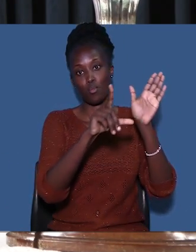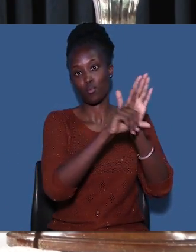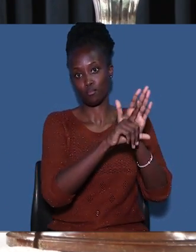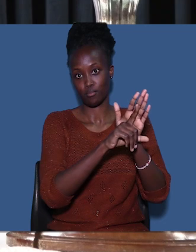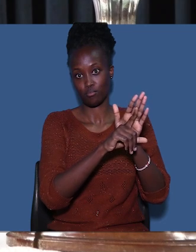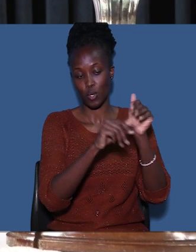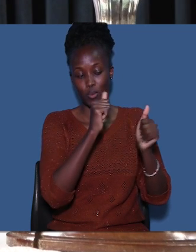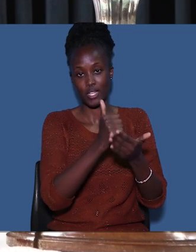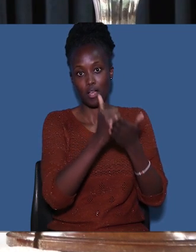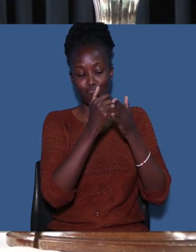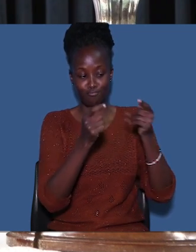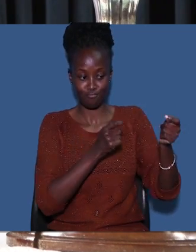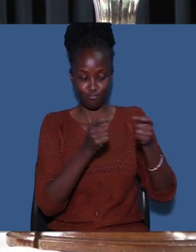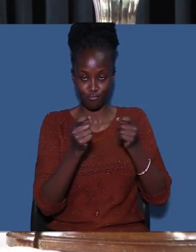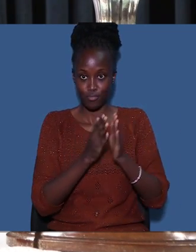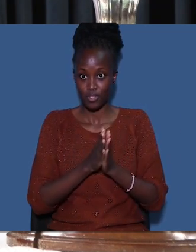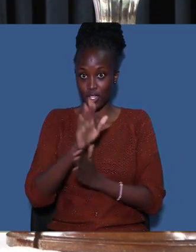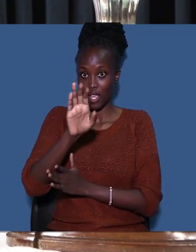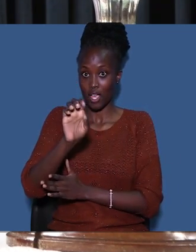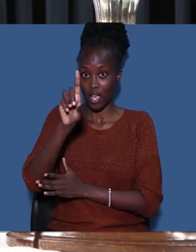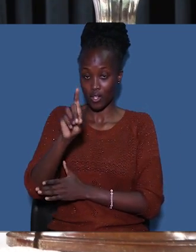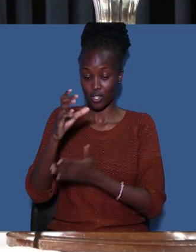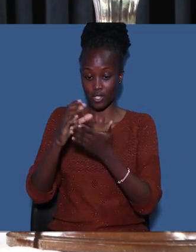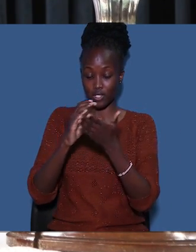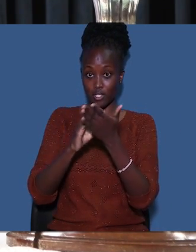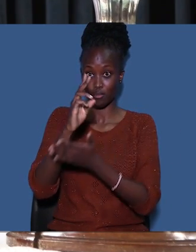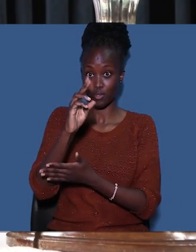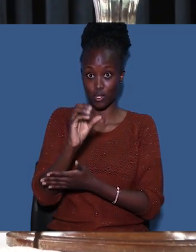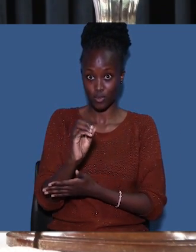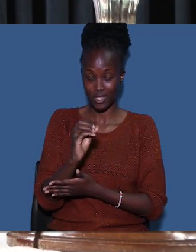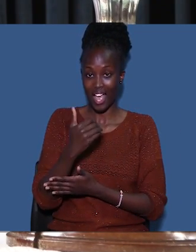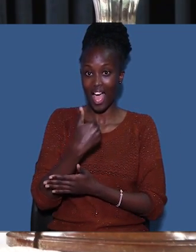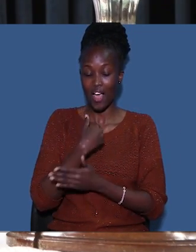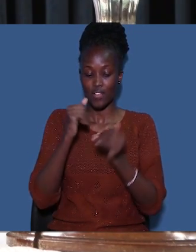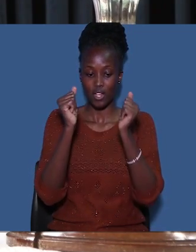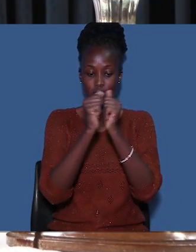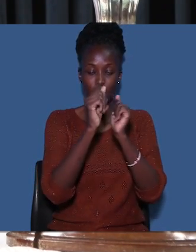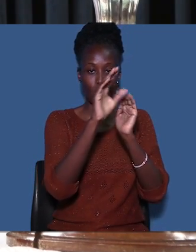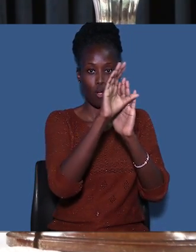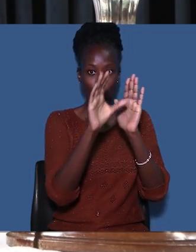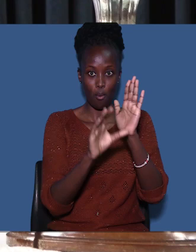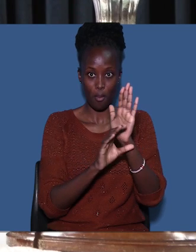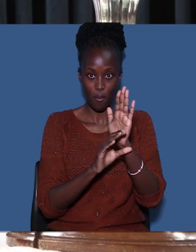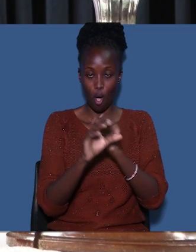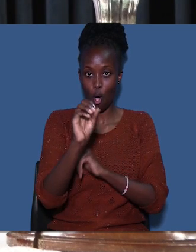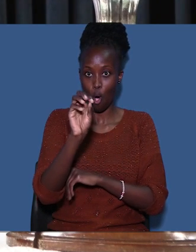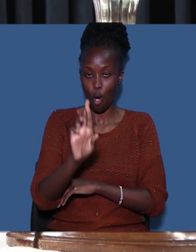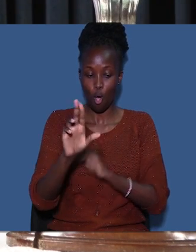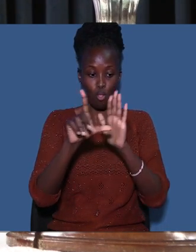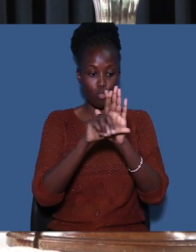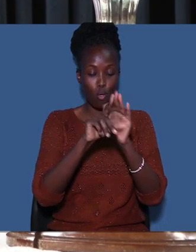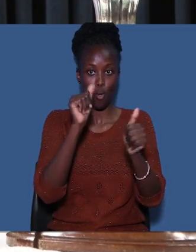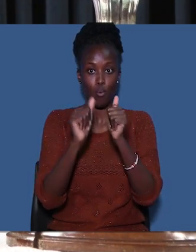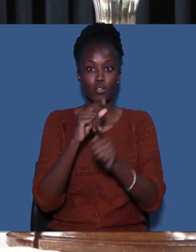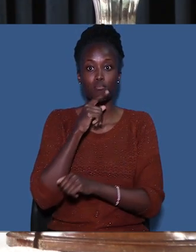17, which is our main text for today, carries the Ten Commandments or the Mosaic laws, which were passed down to God's